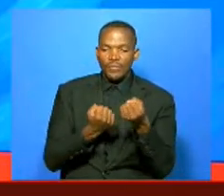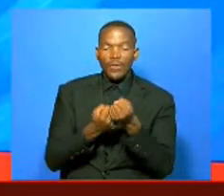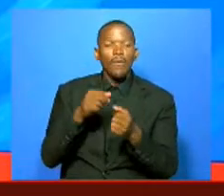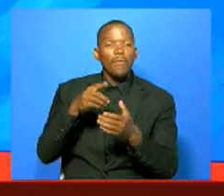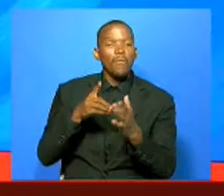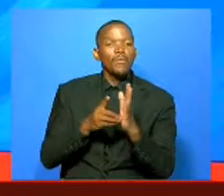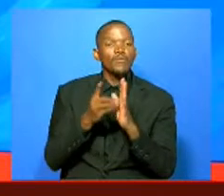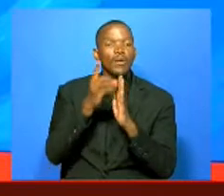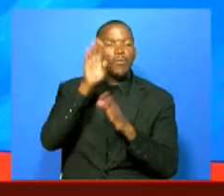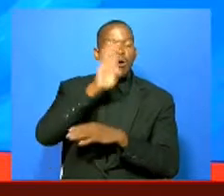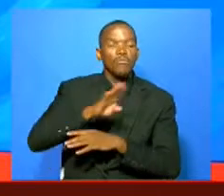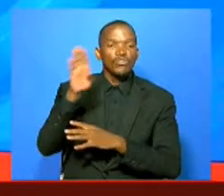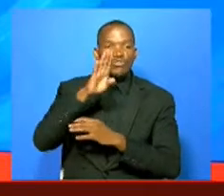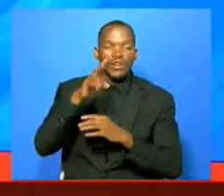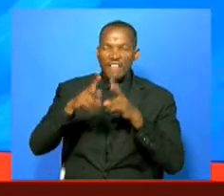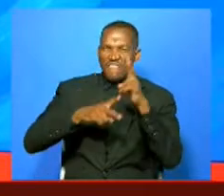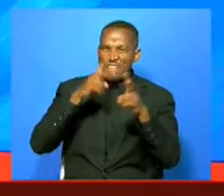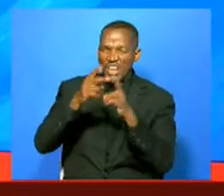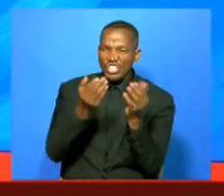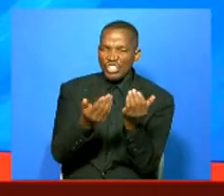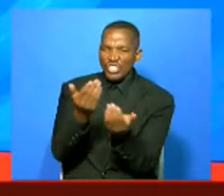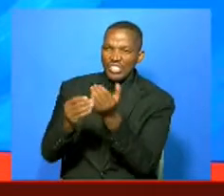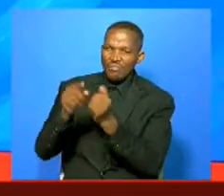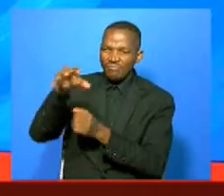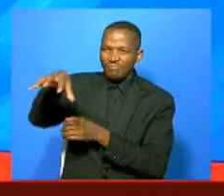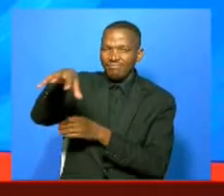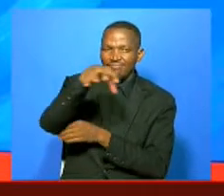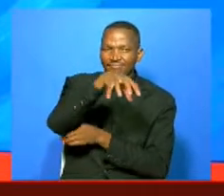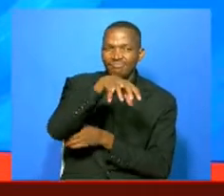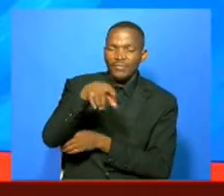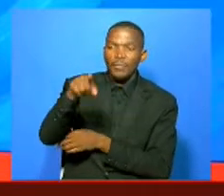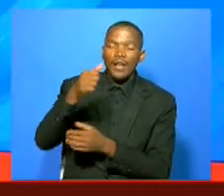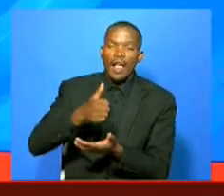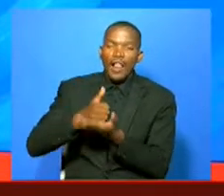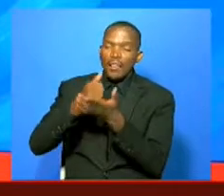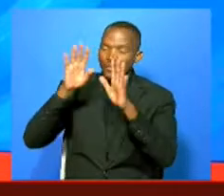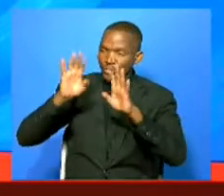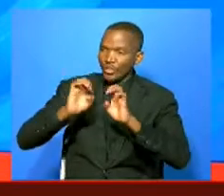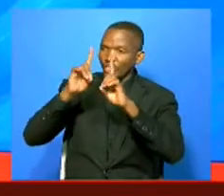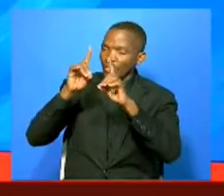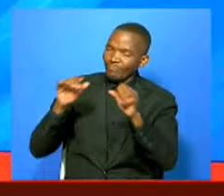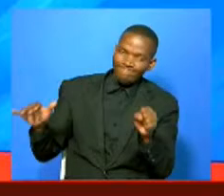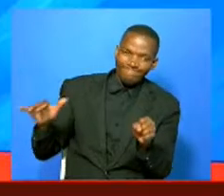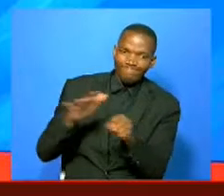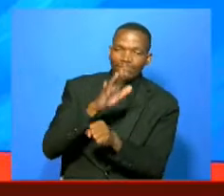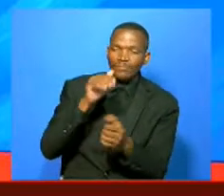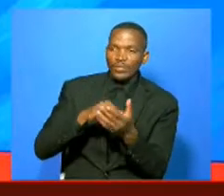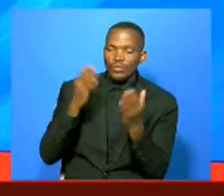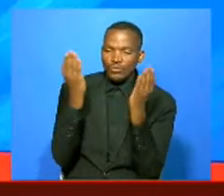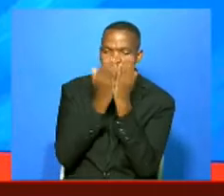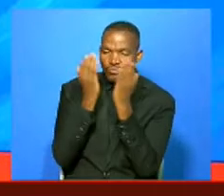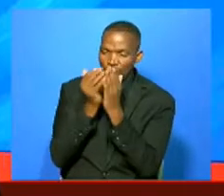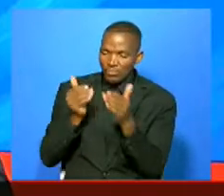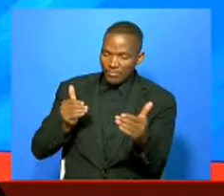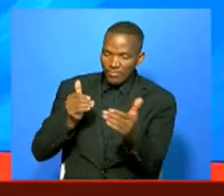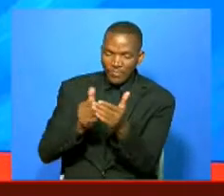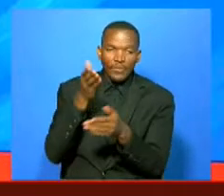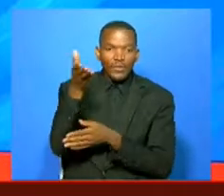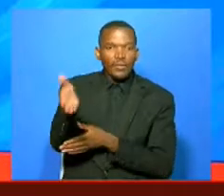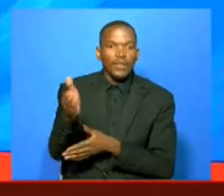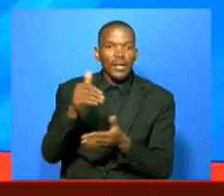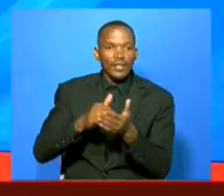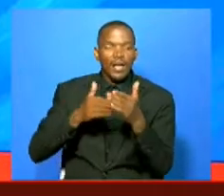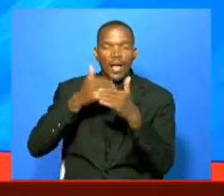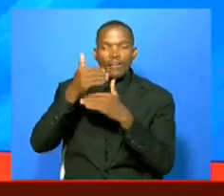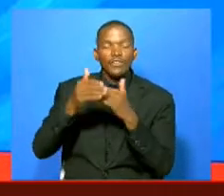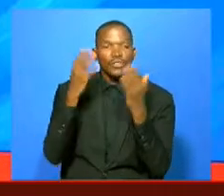netefatsa fa bana ba metse e mo dikgaolong e mo kgaolong eo ba fiwa thuto le dikitso ka go tsisa dikolo gaufi le bone. Se se tla jaana